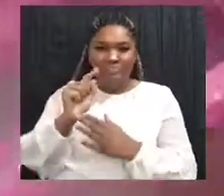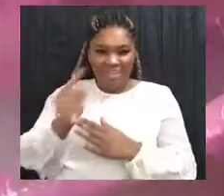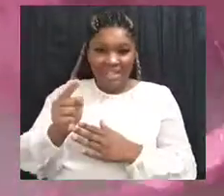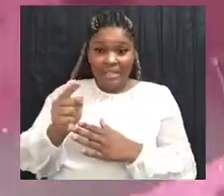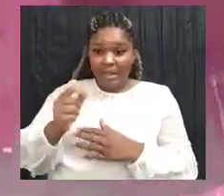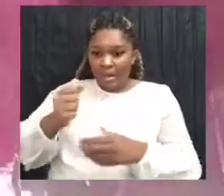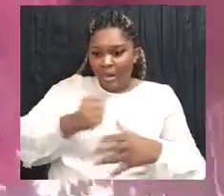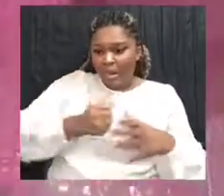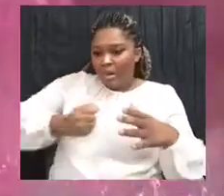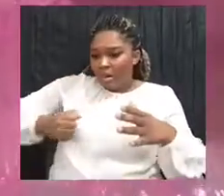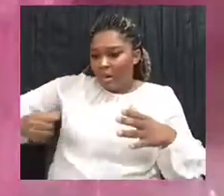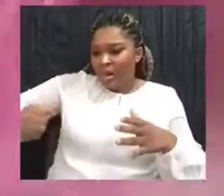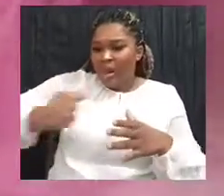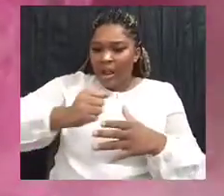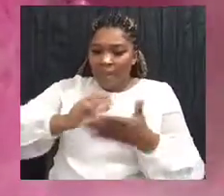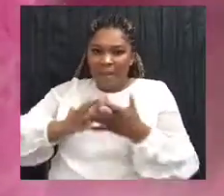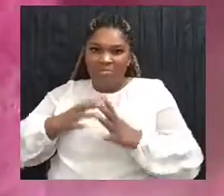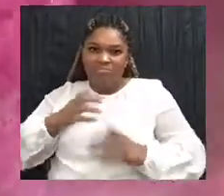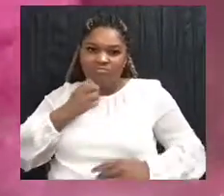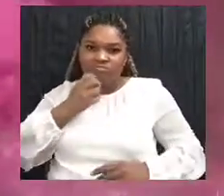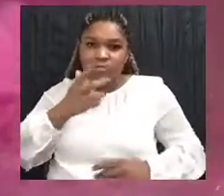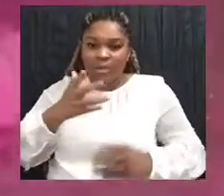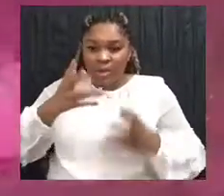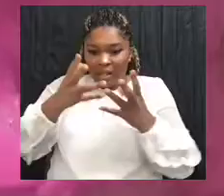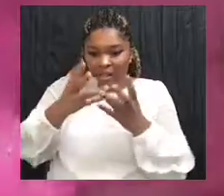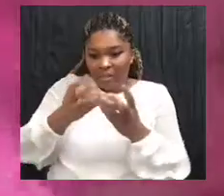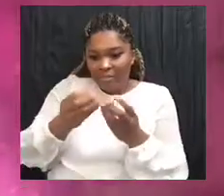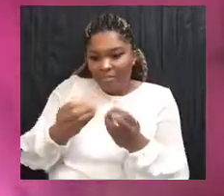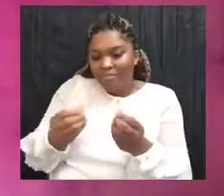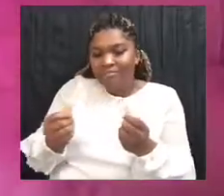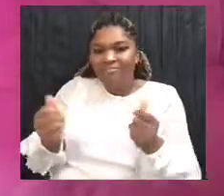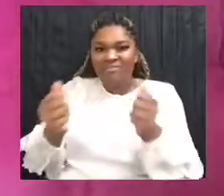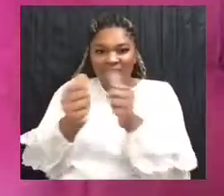heat, which melts everything together.